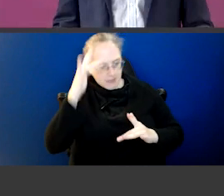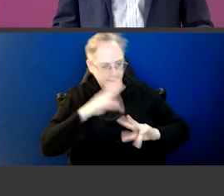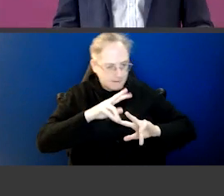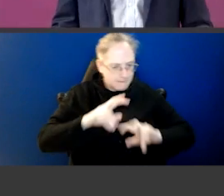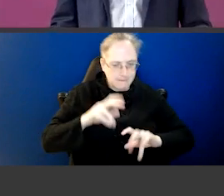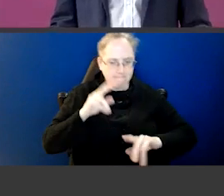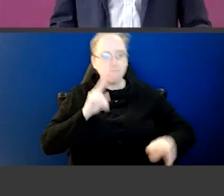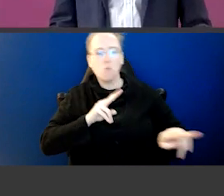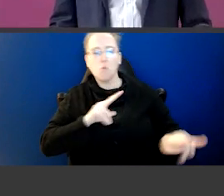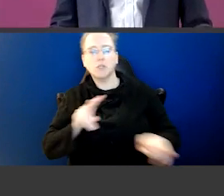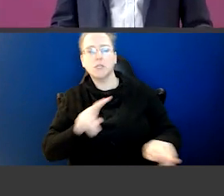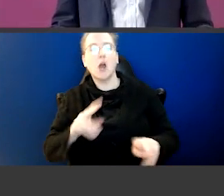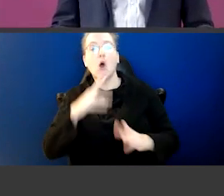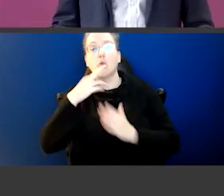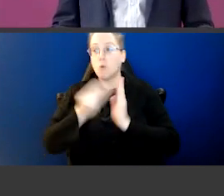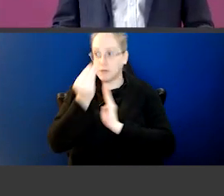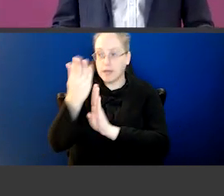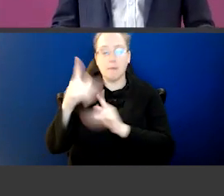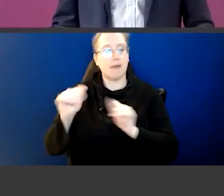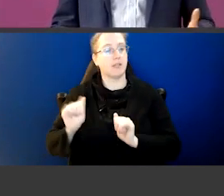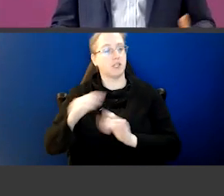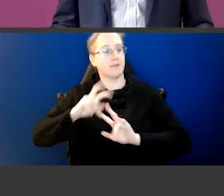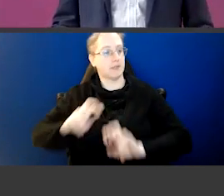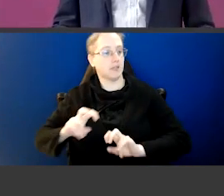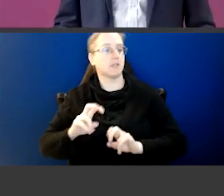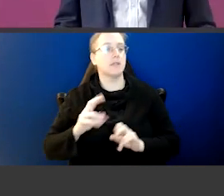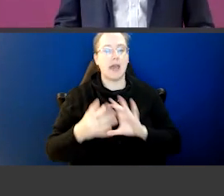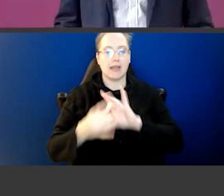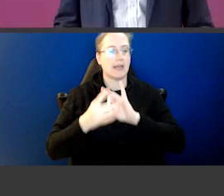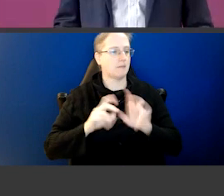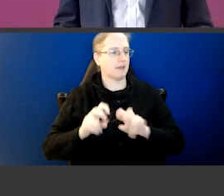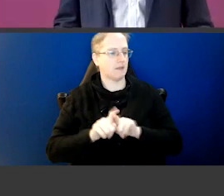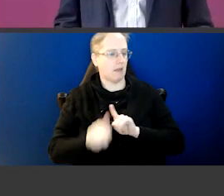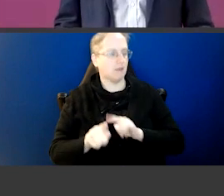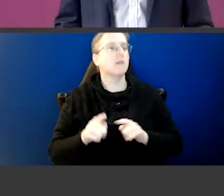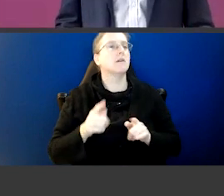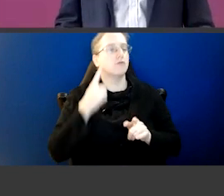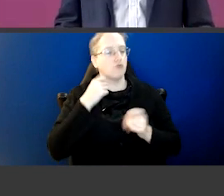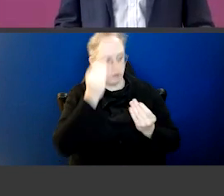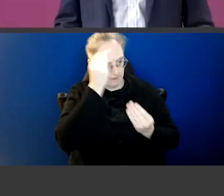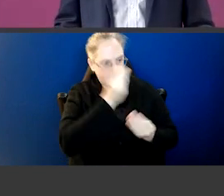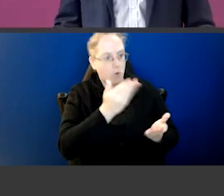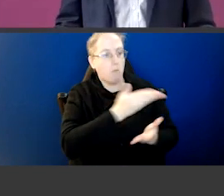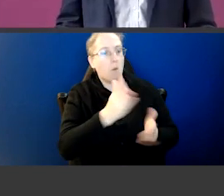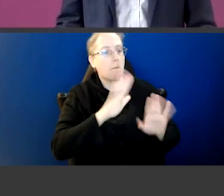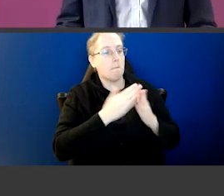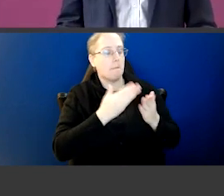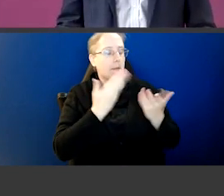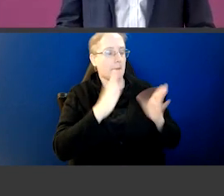completed investigations, and engagement activities such as this designed to help inform the public sector agencies and the community.